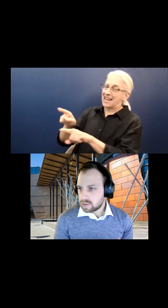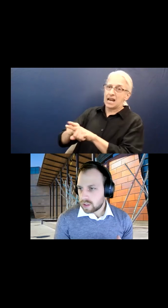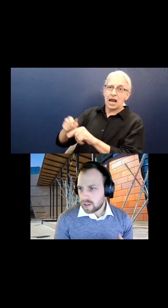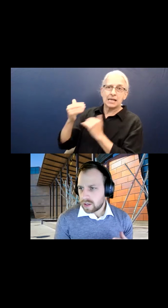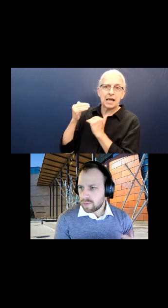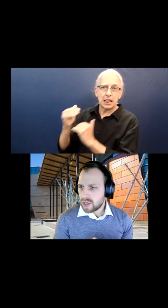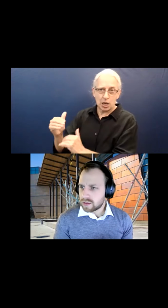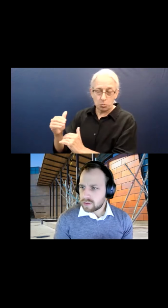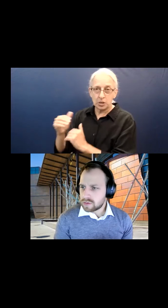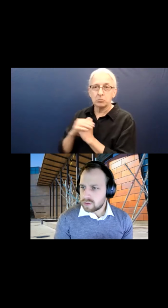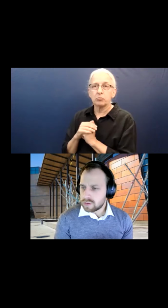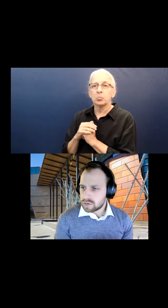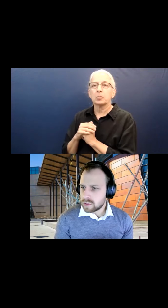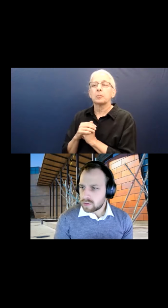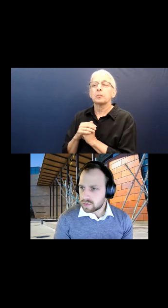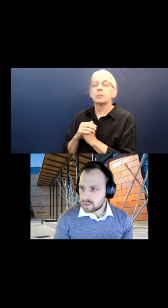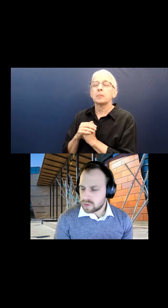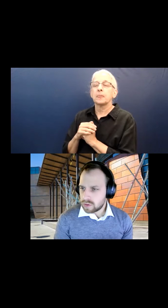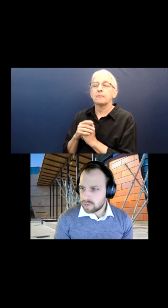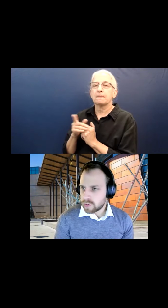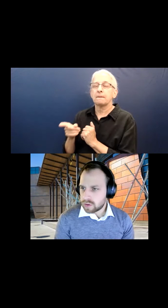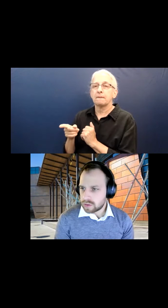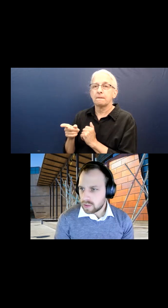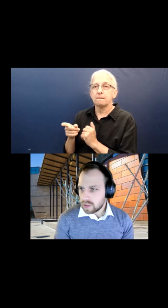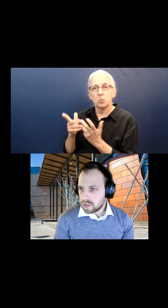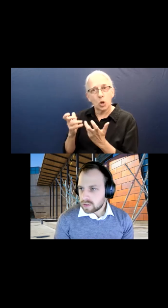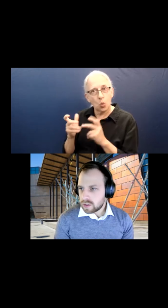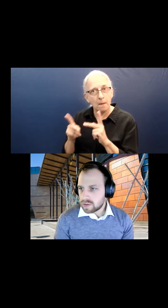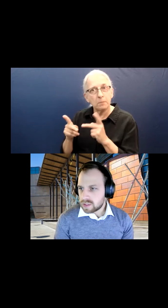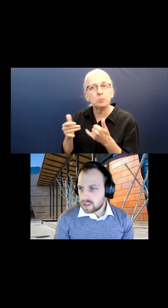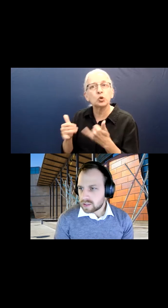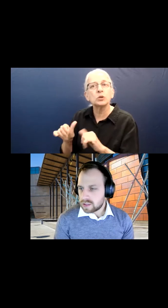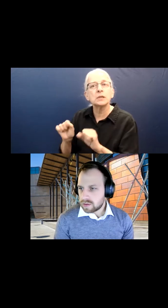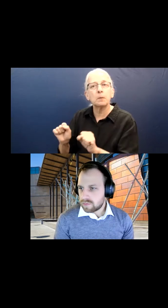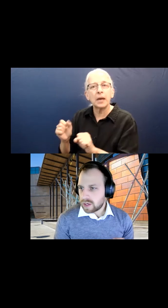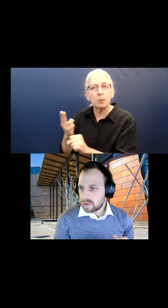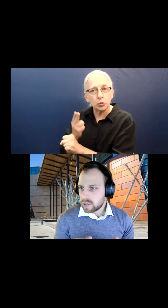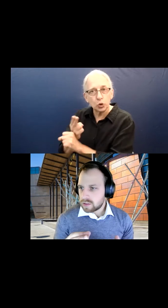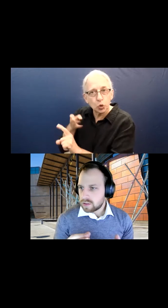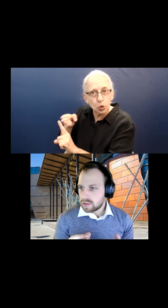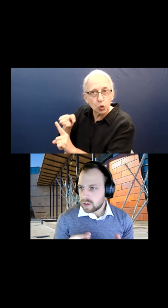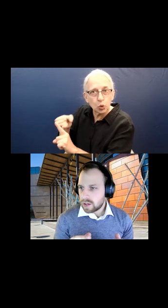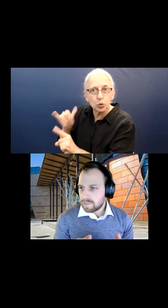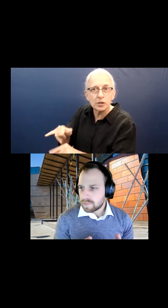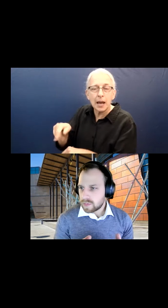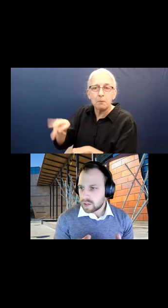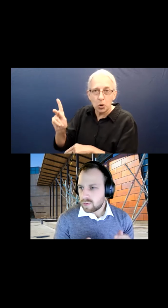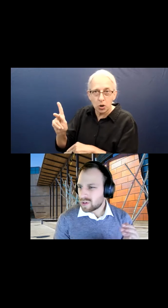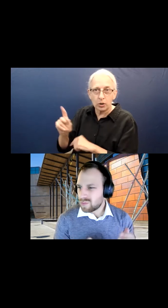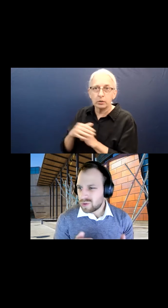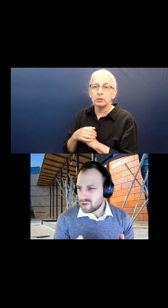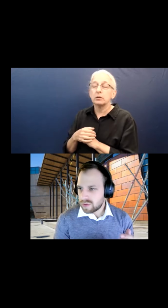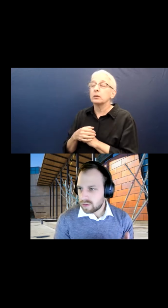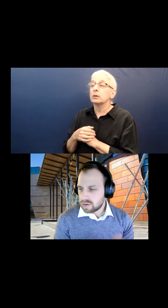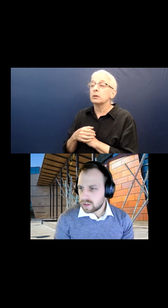construction impact those users and the usability of the park. So it's not necessarily valuing any